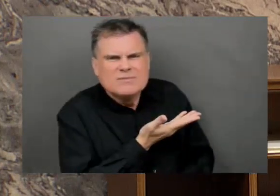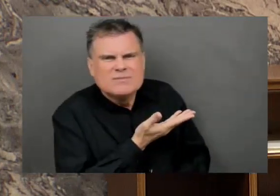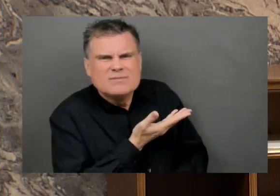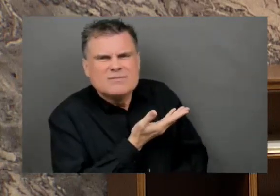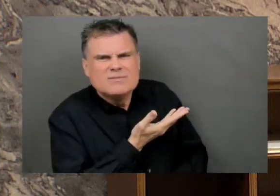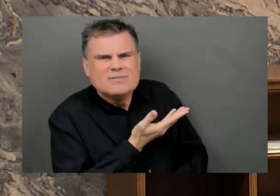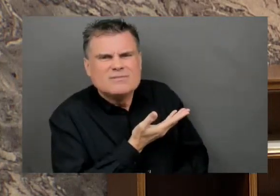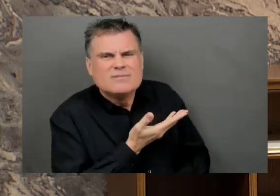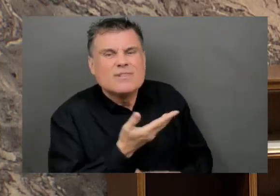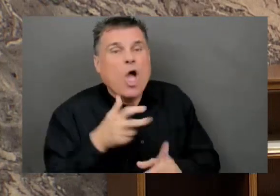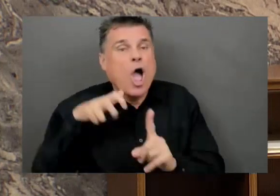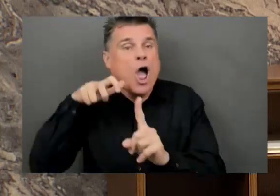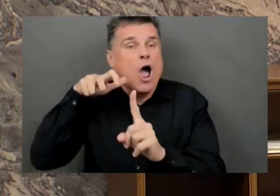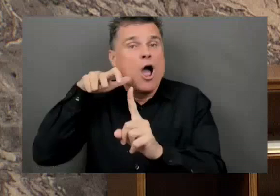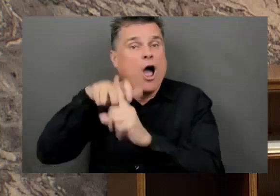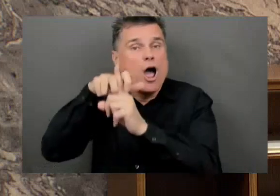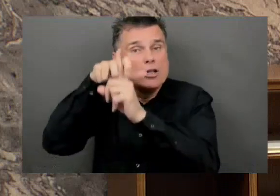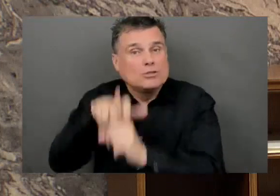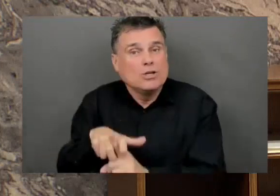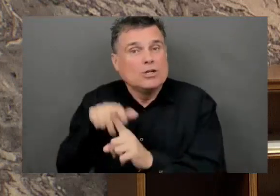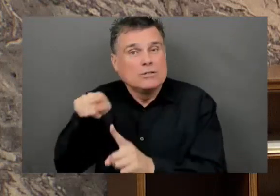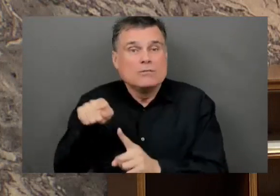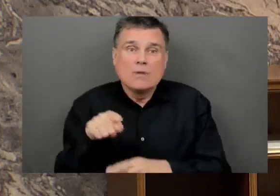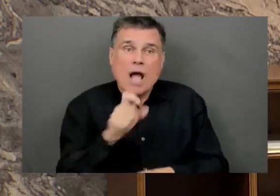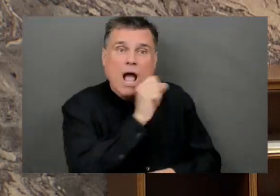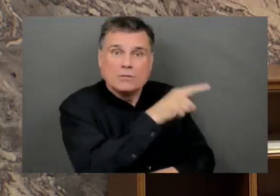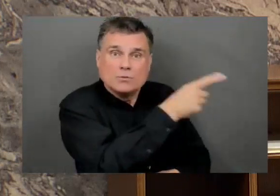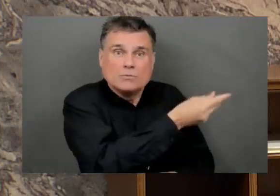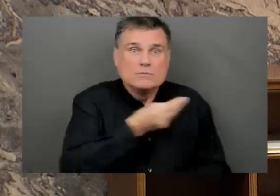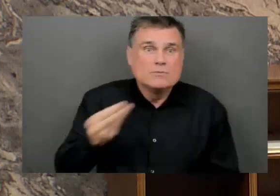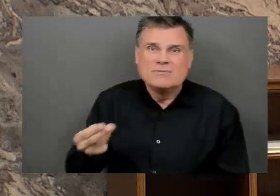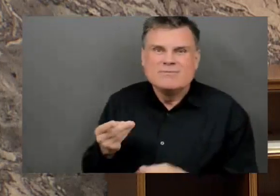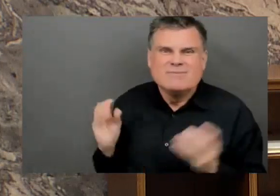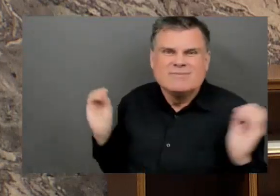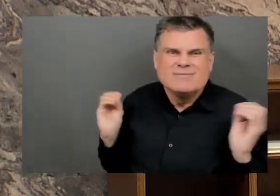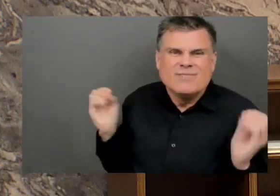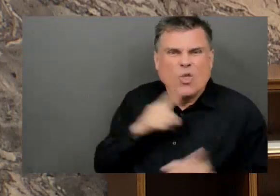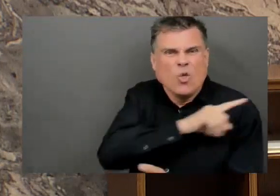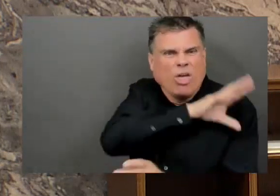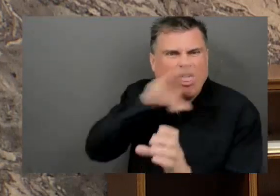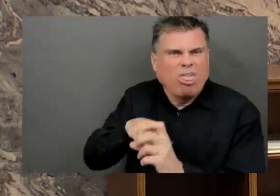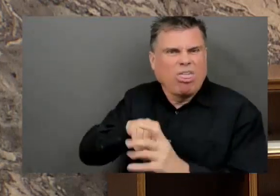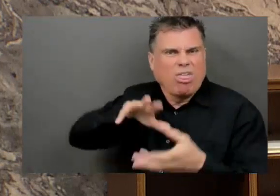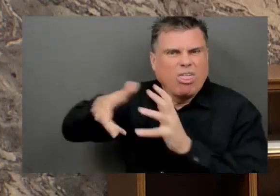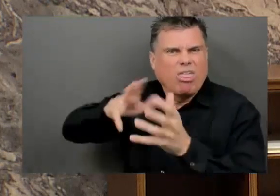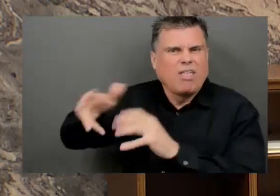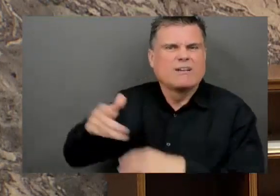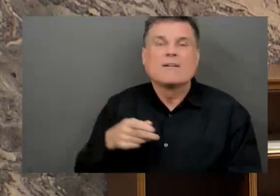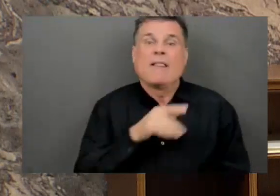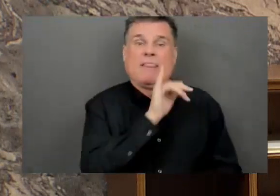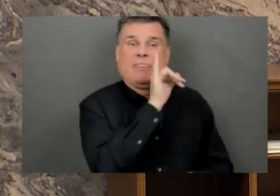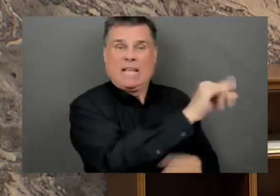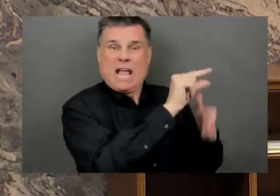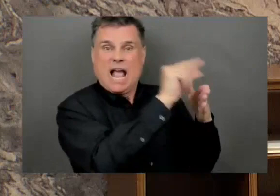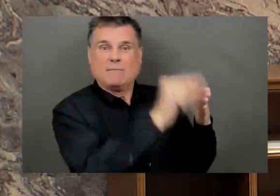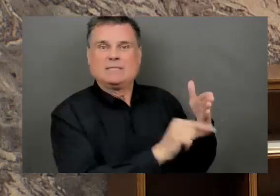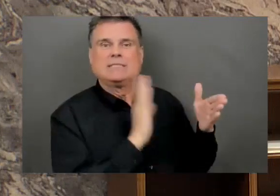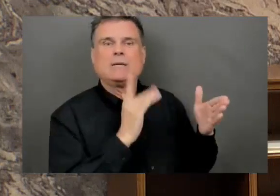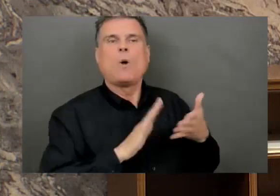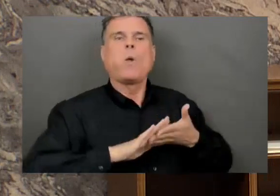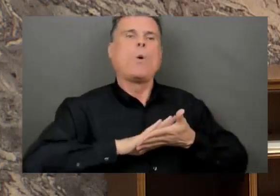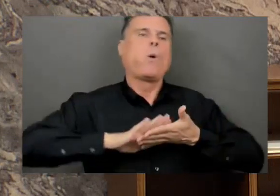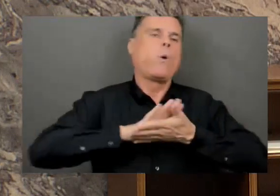clear. Every step of the way, this government's mantra is, what can we get away with? Every motivation of this government is to